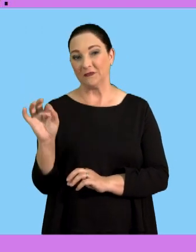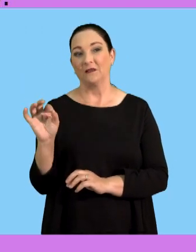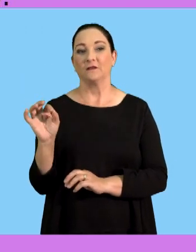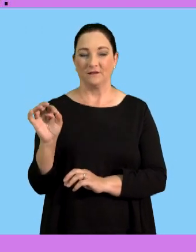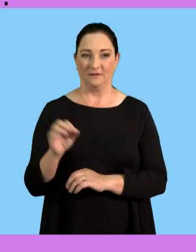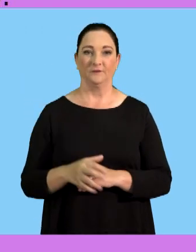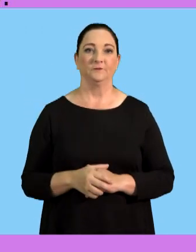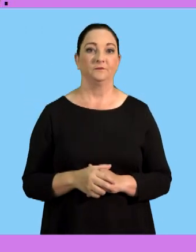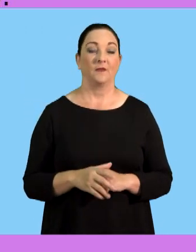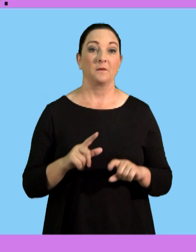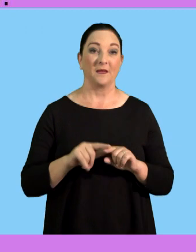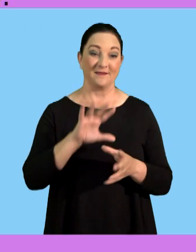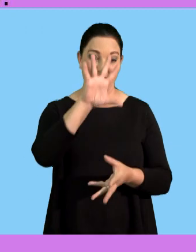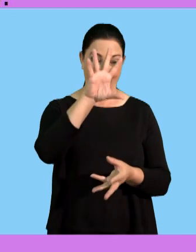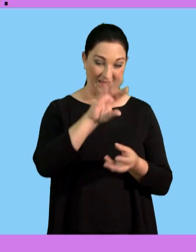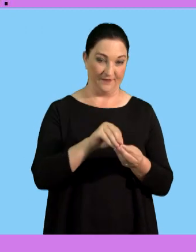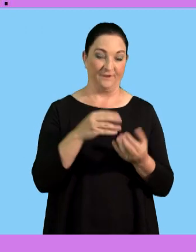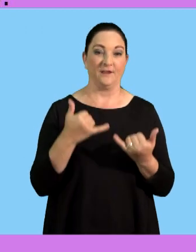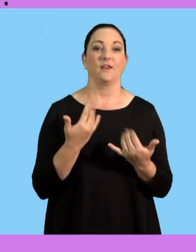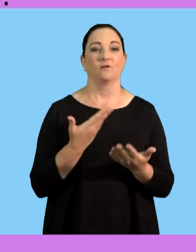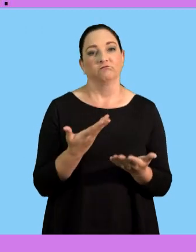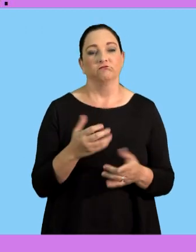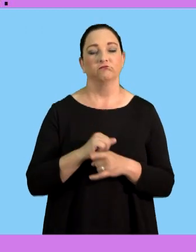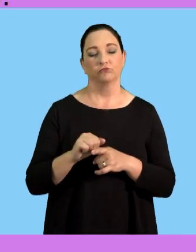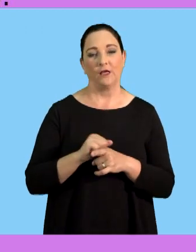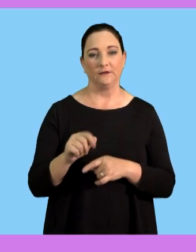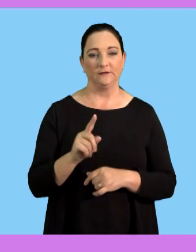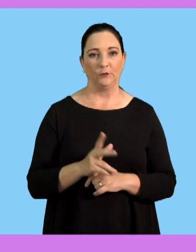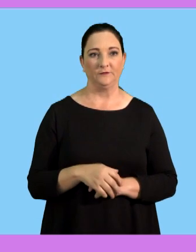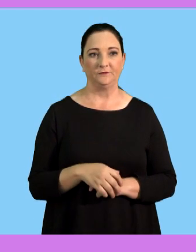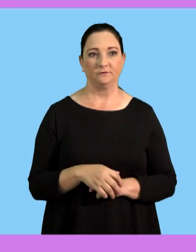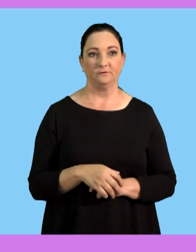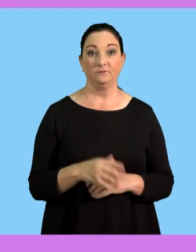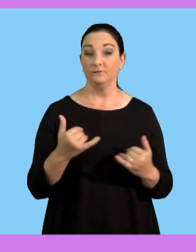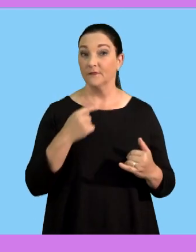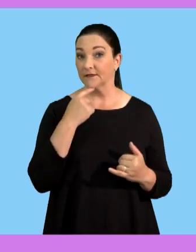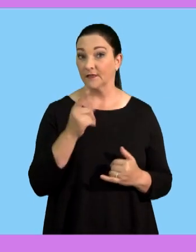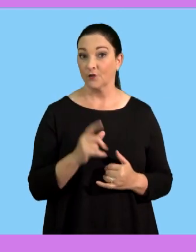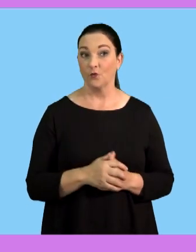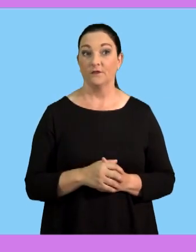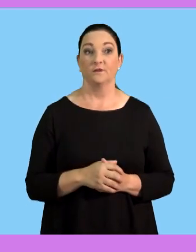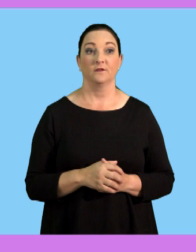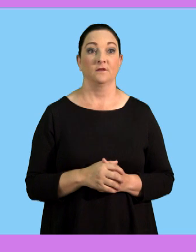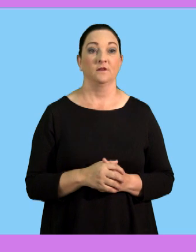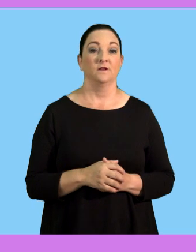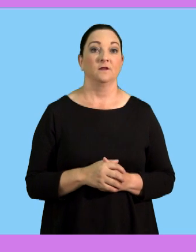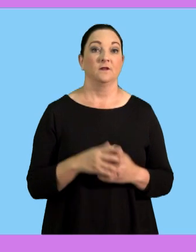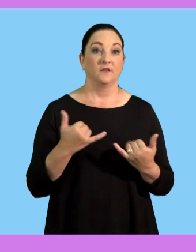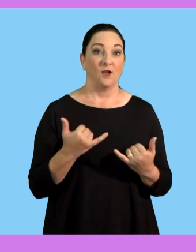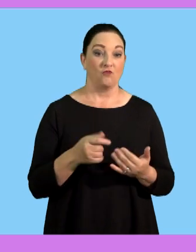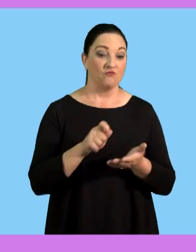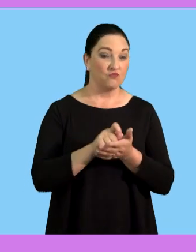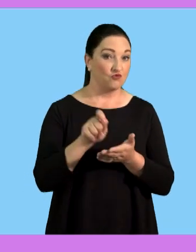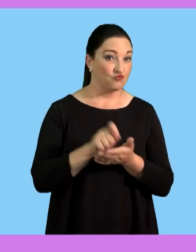for example. Okay, now let's put all of this into practice. Now I'm saying here, write down each